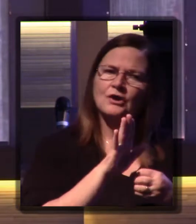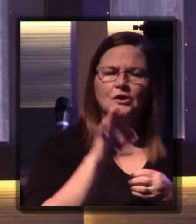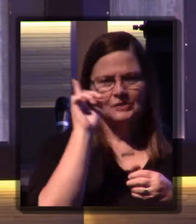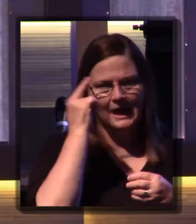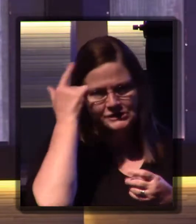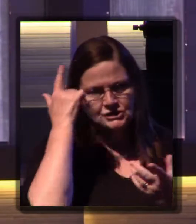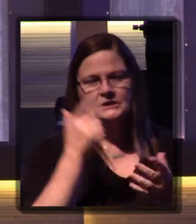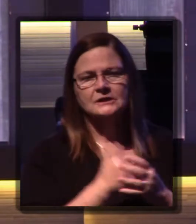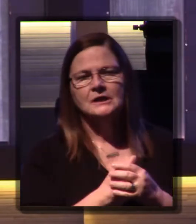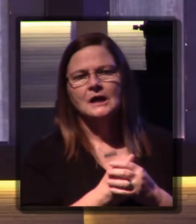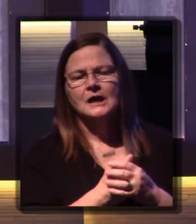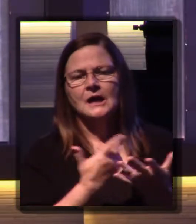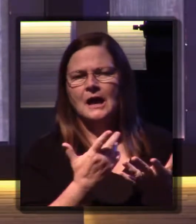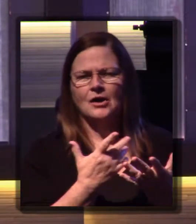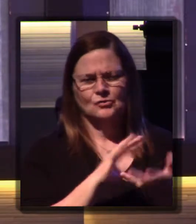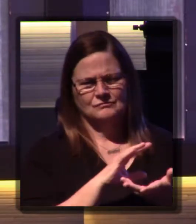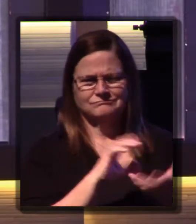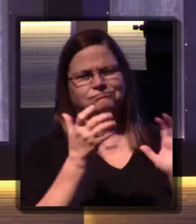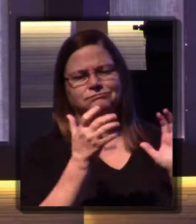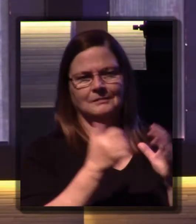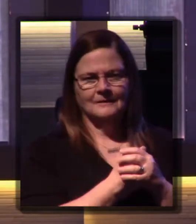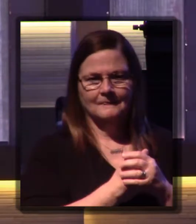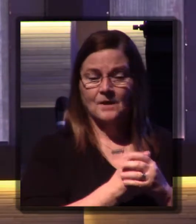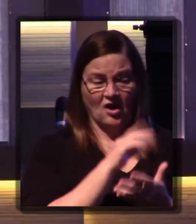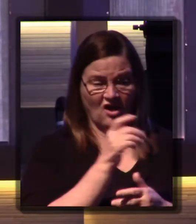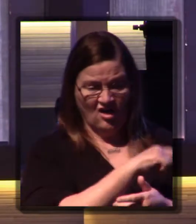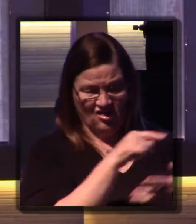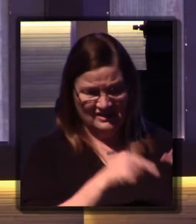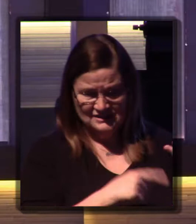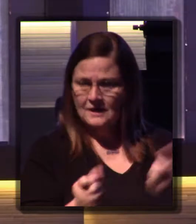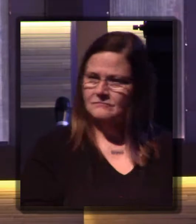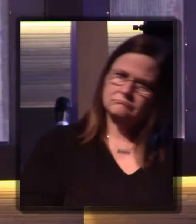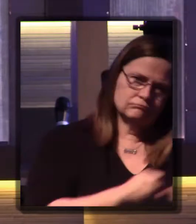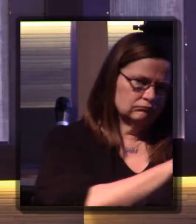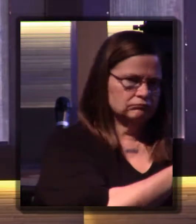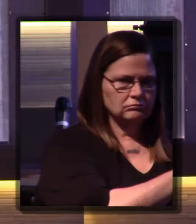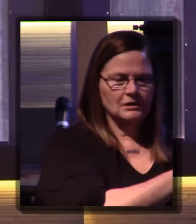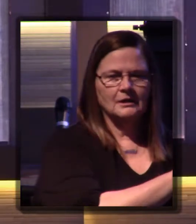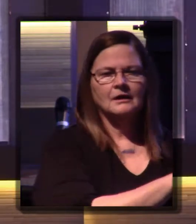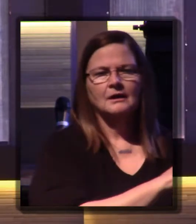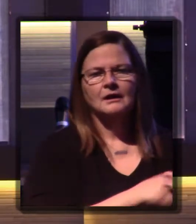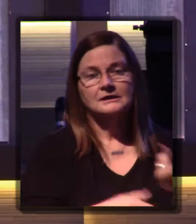and their logic and how twisted it can be, he's saying all of that is going out the window. And you are going to have